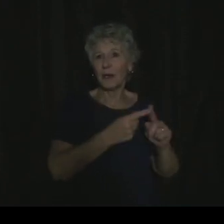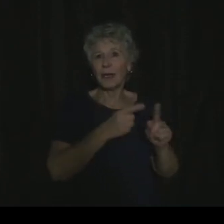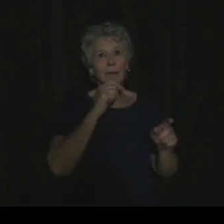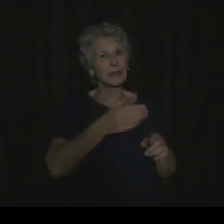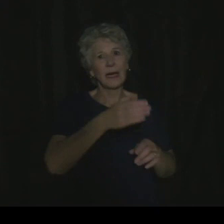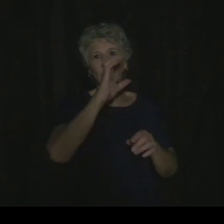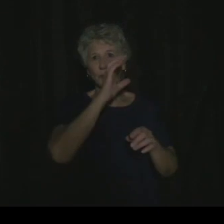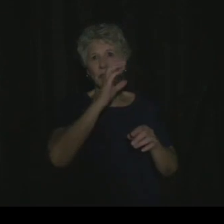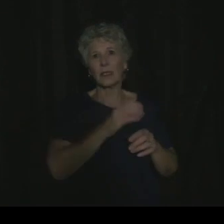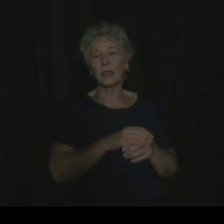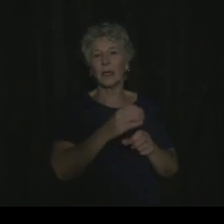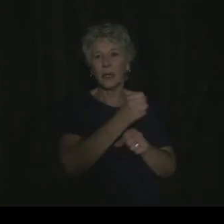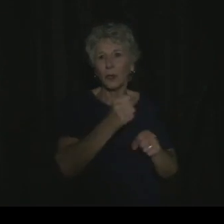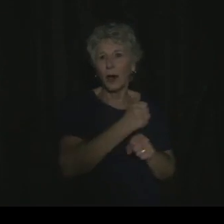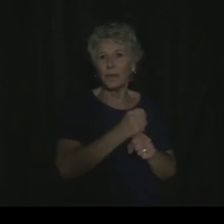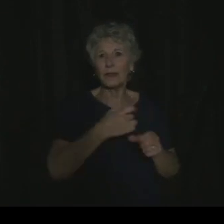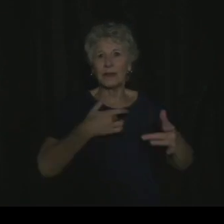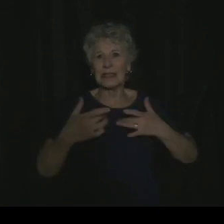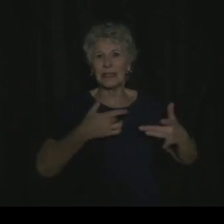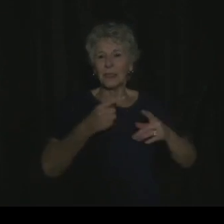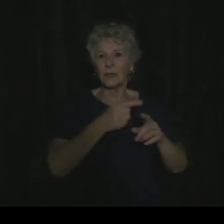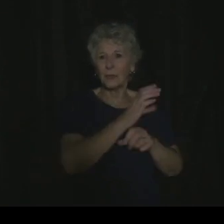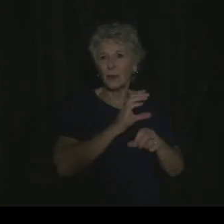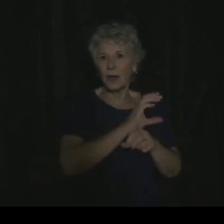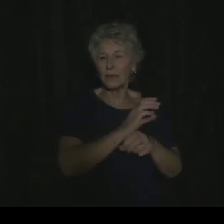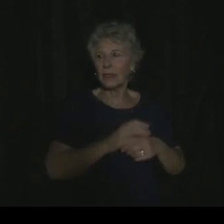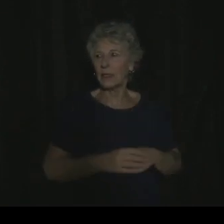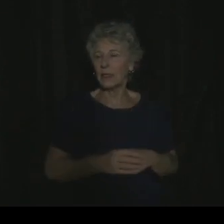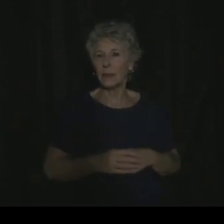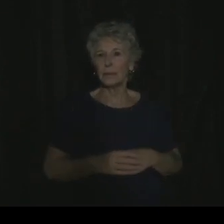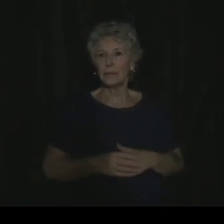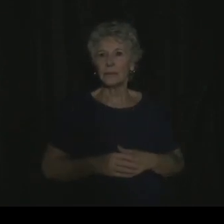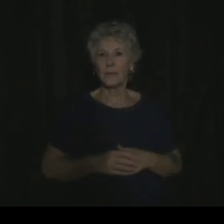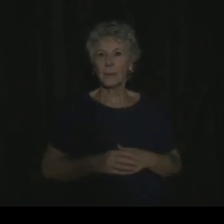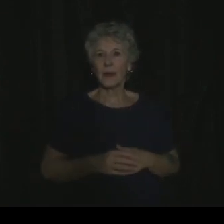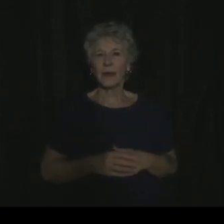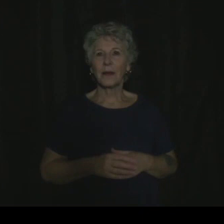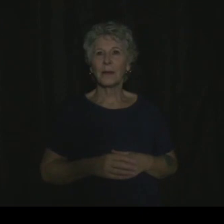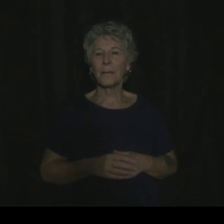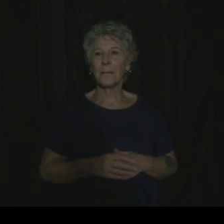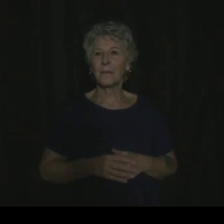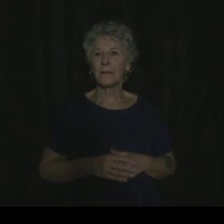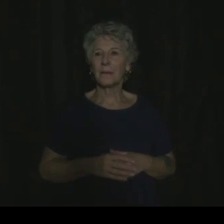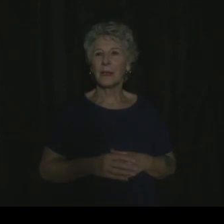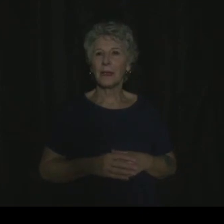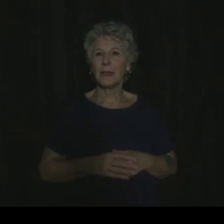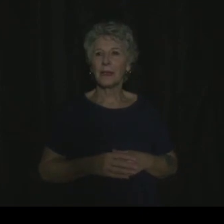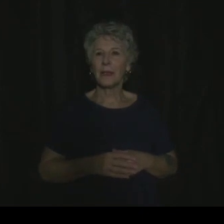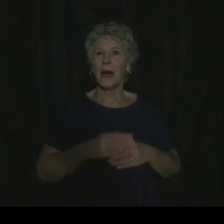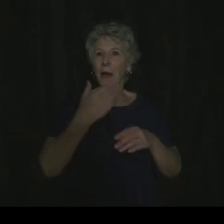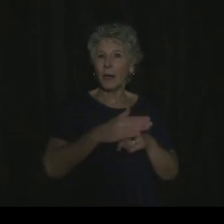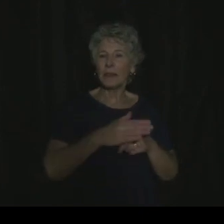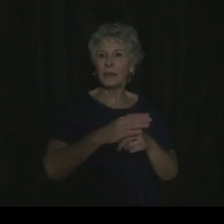drinking caffeine or coffee. I was very sensitive to it. I didn't start drinking coffee until COVID, crazy enough, right? So I go to this graduation